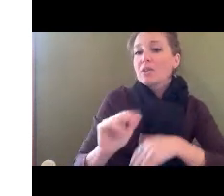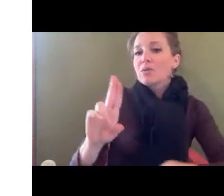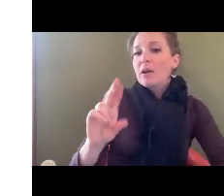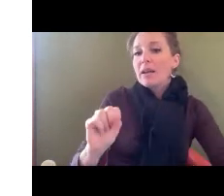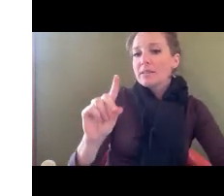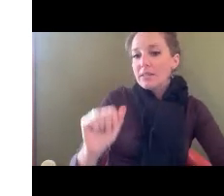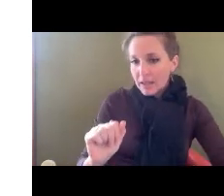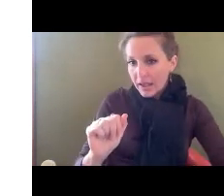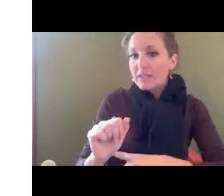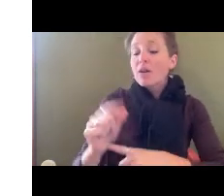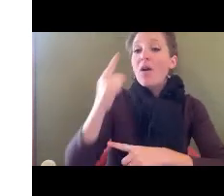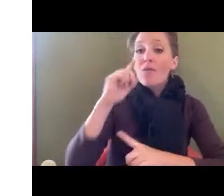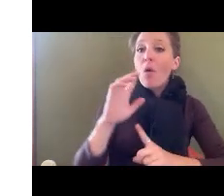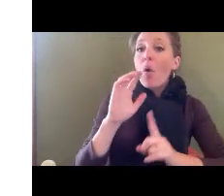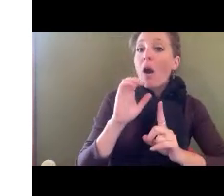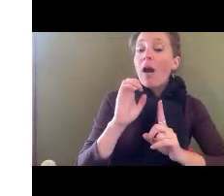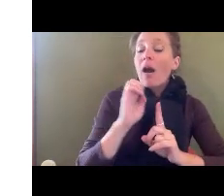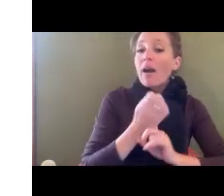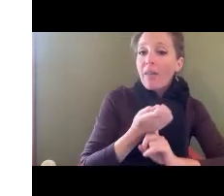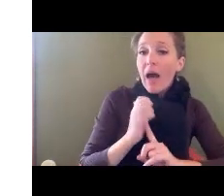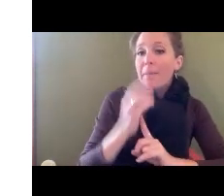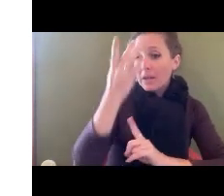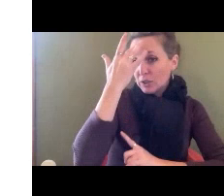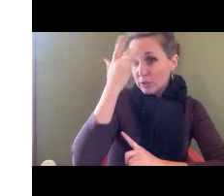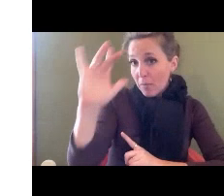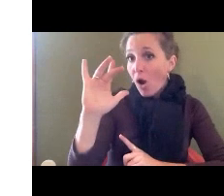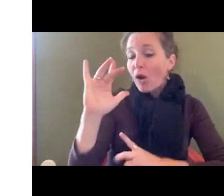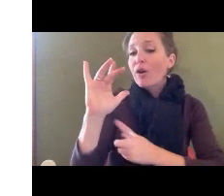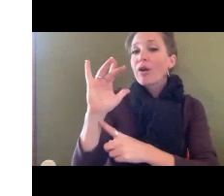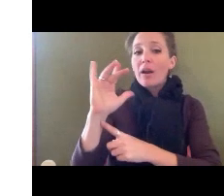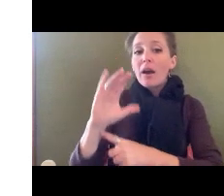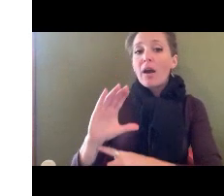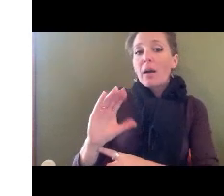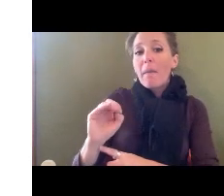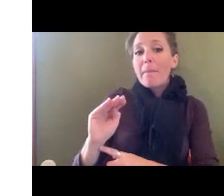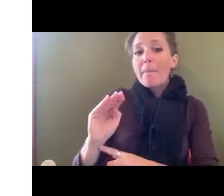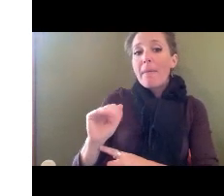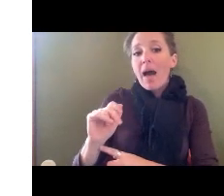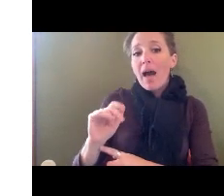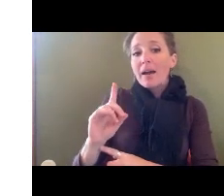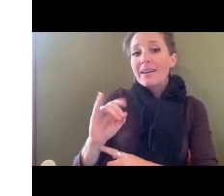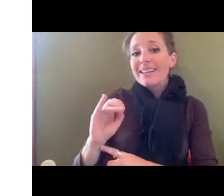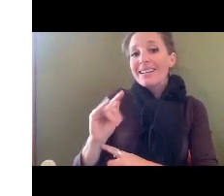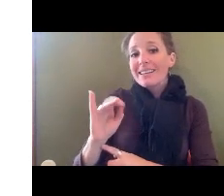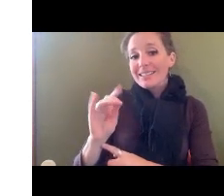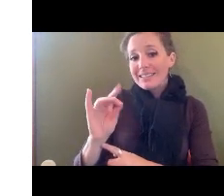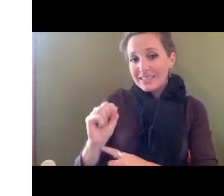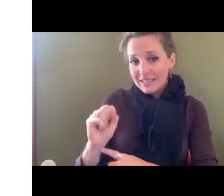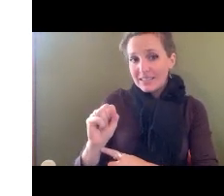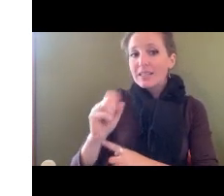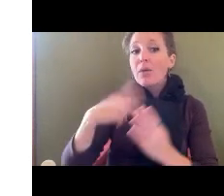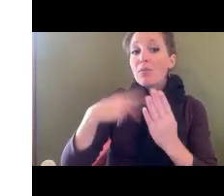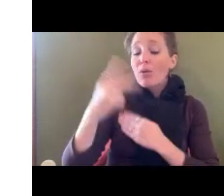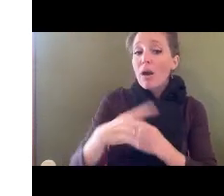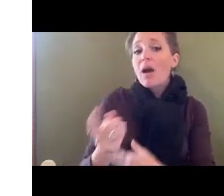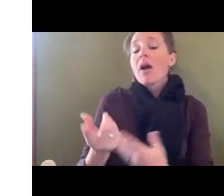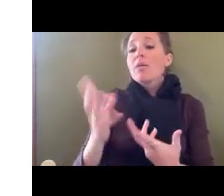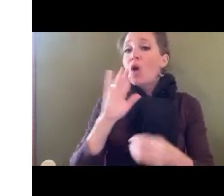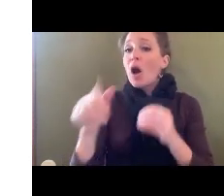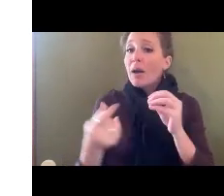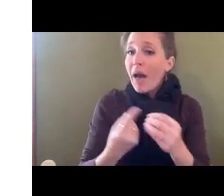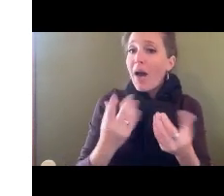Smart Commodities program that was also launched 2 years ago. So just talking about where we've come